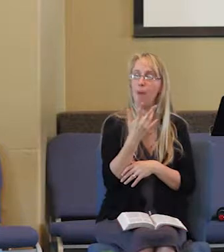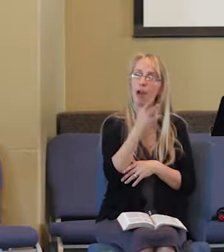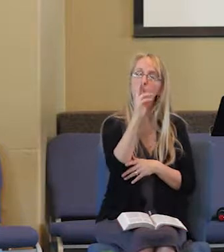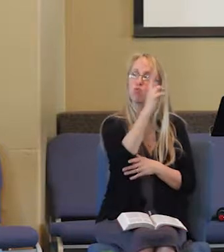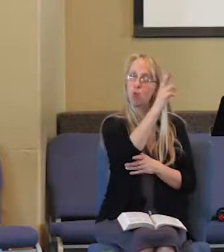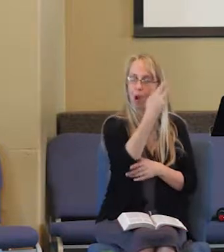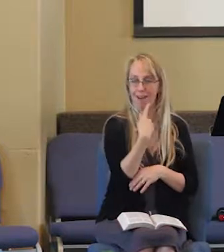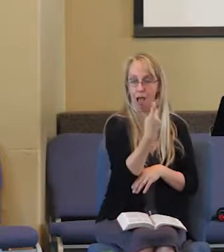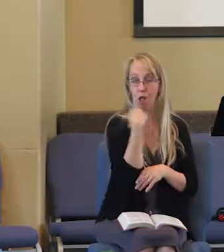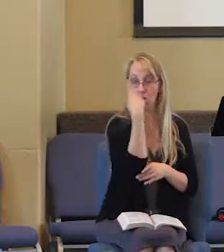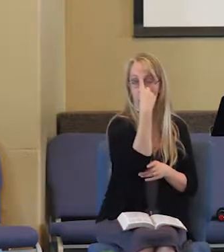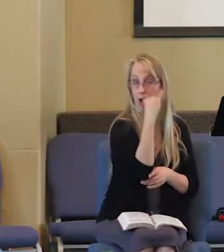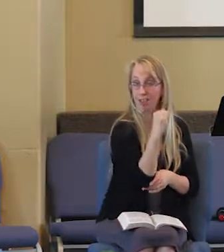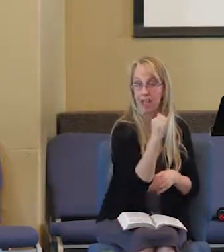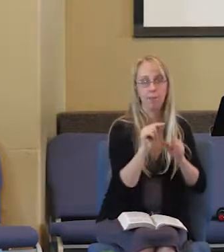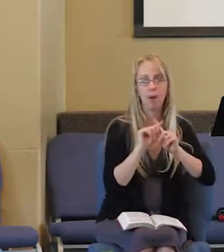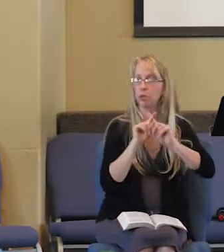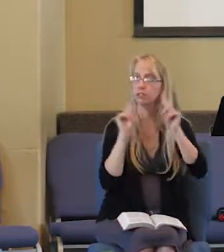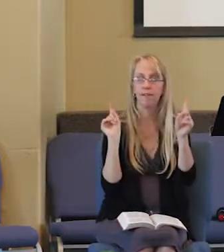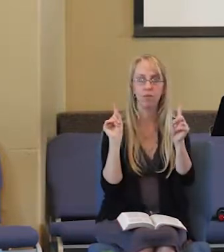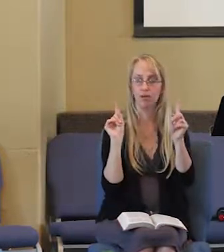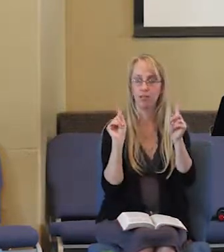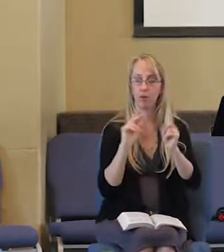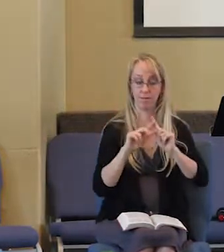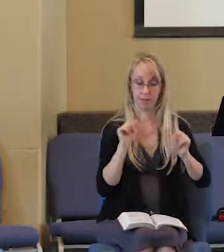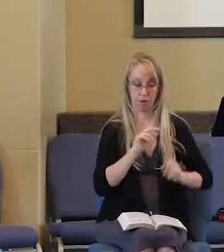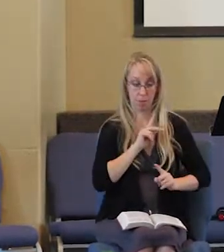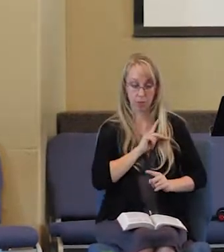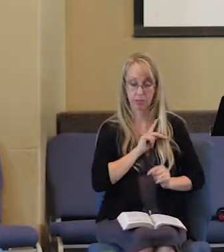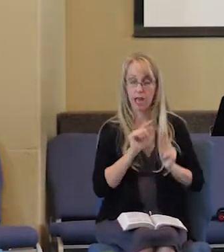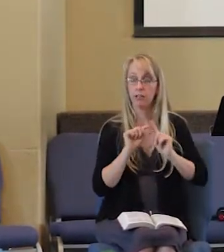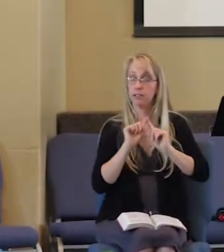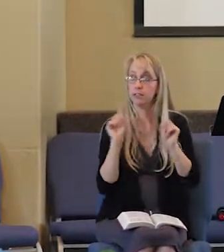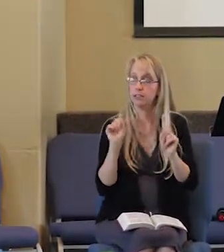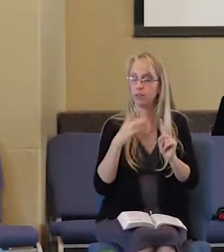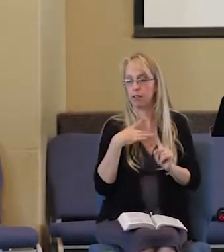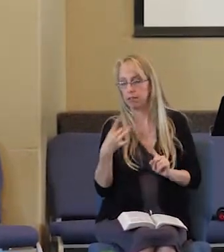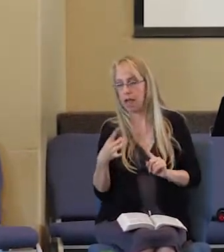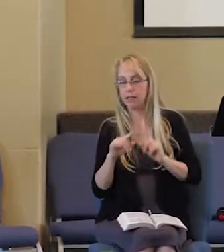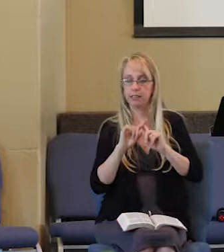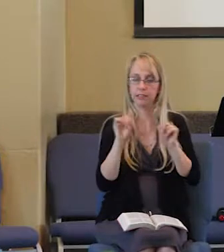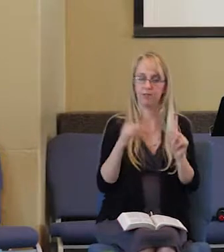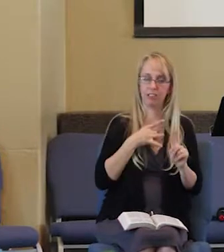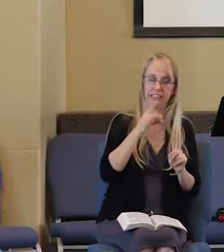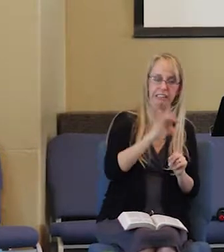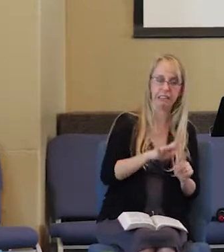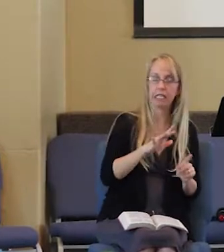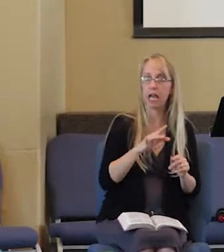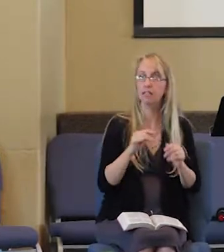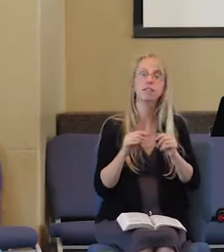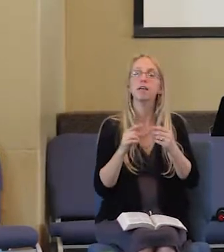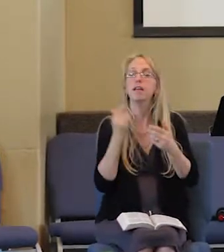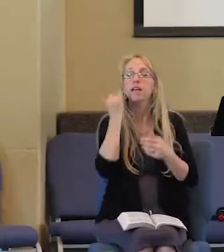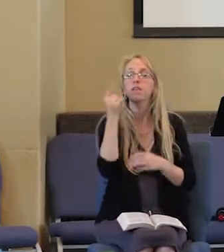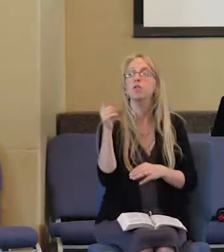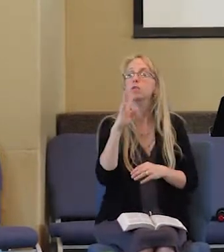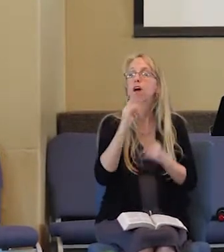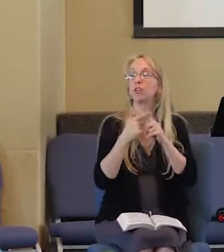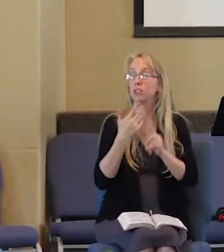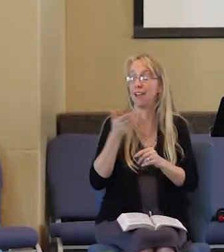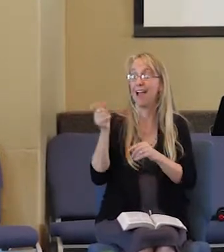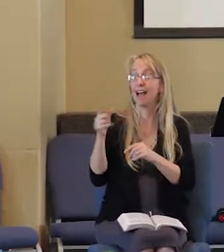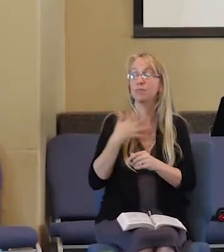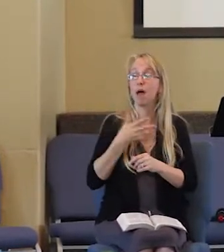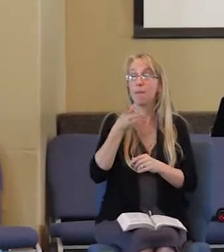alike, but we're all different. We all have different personalities. We all have different likes and dislikes. If you were to talk to